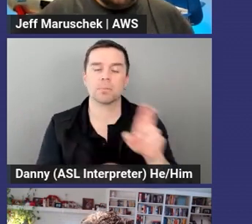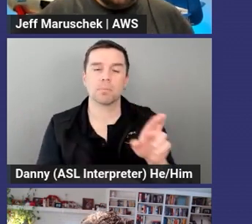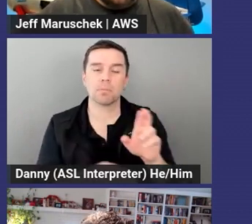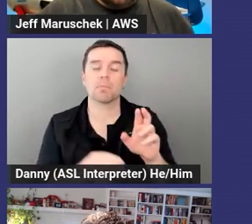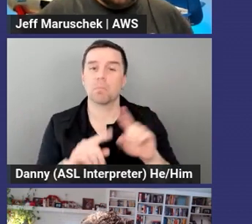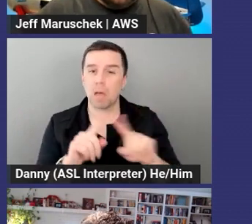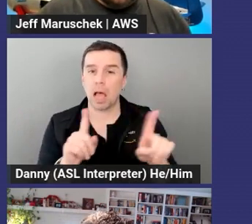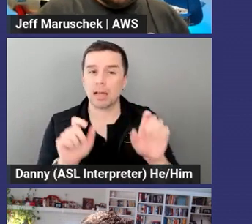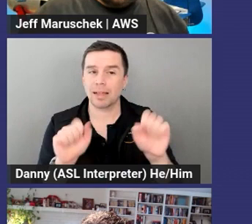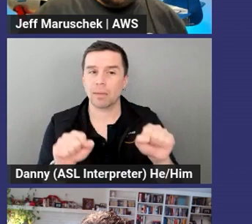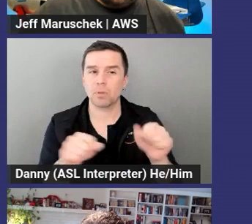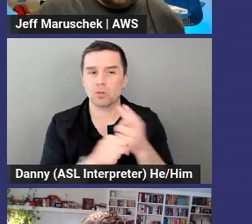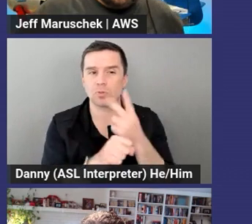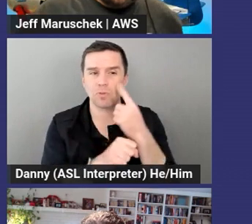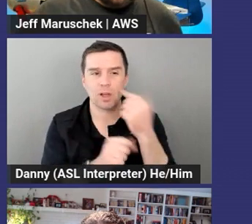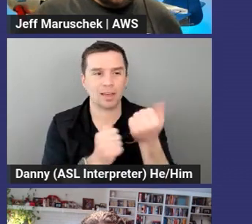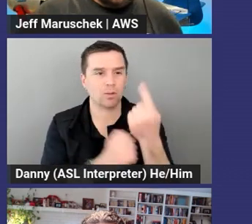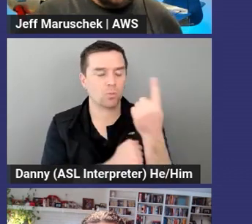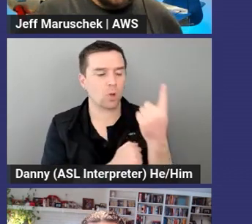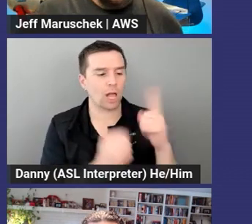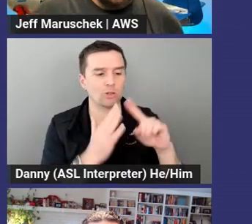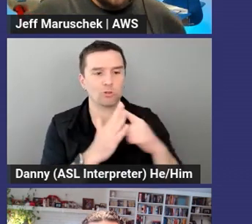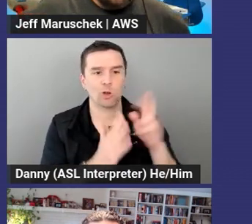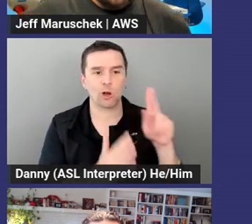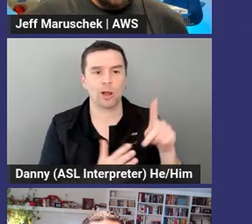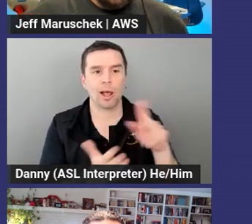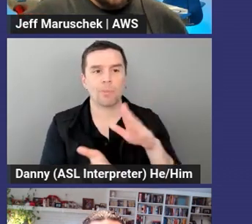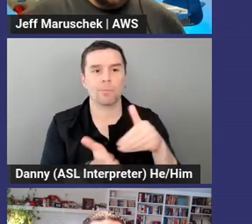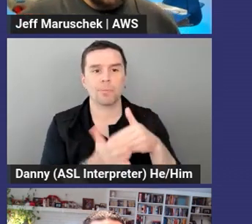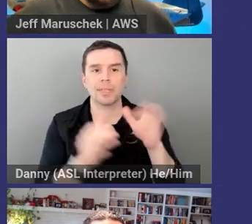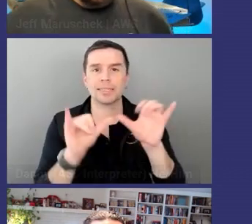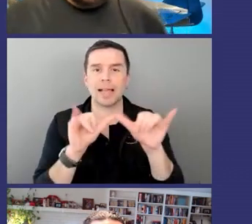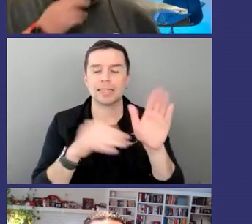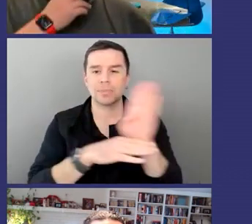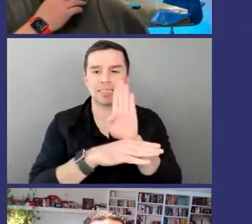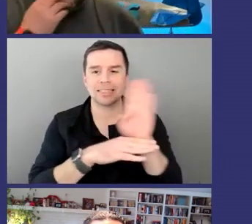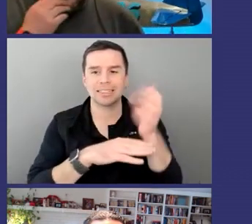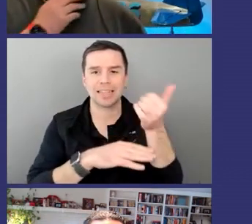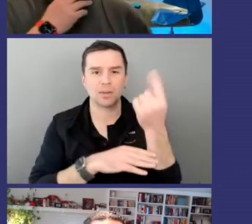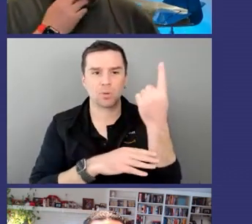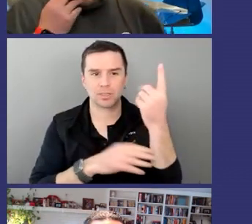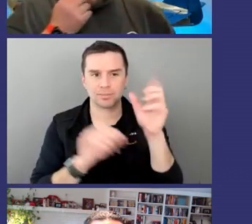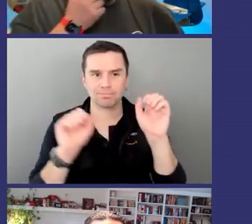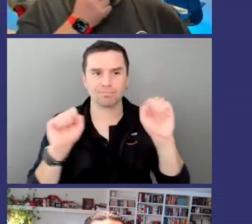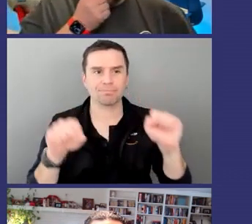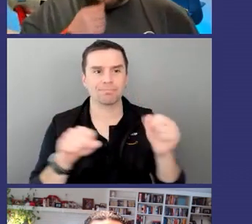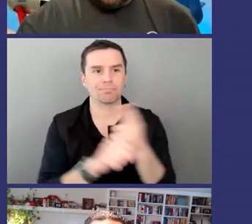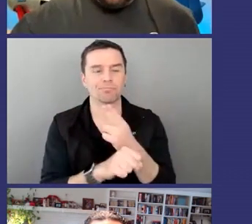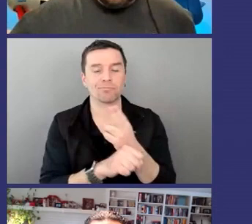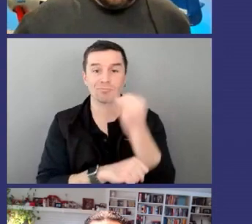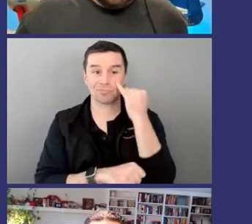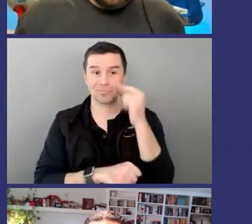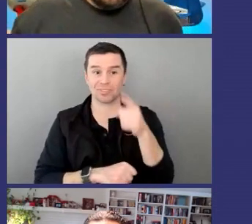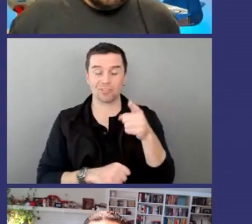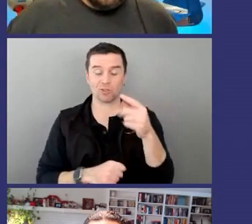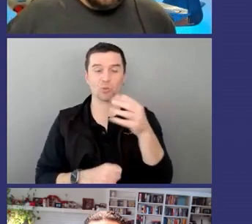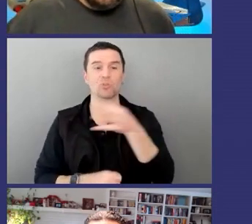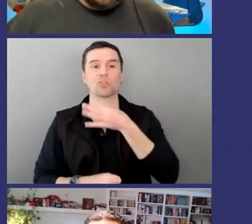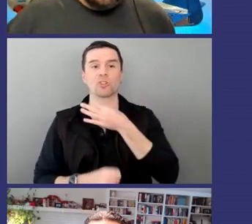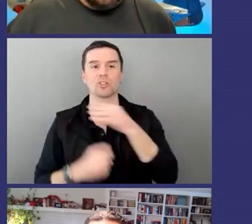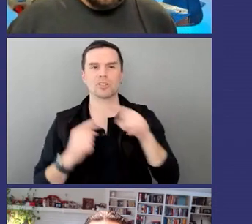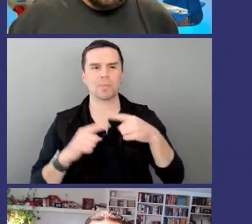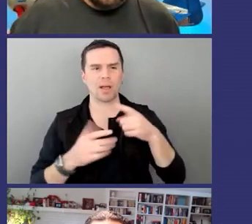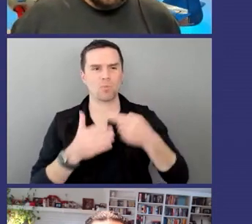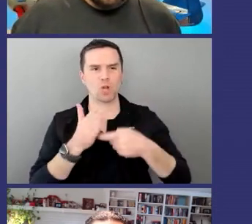can be used by anyone, whether you're a startup or a mid-sized business or anyone. Now, in case you're curious about how does the